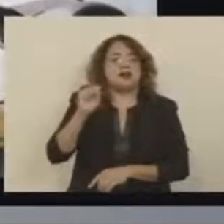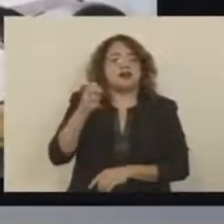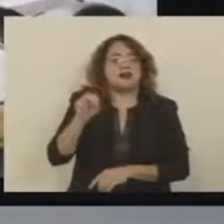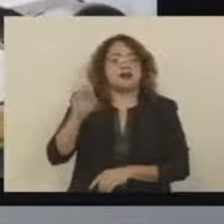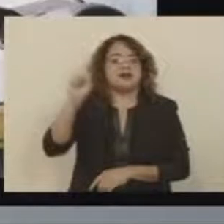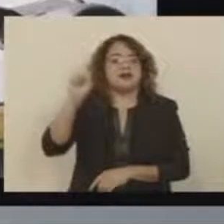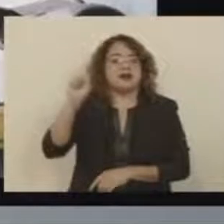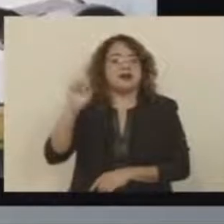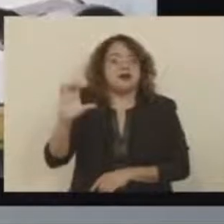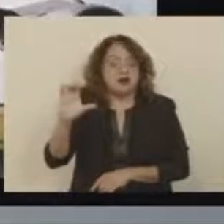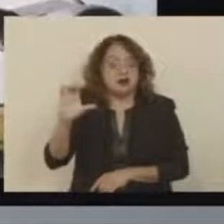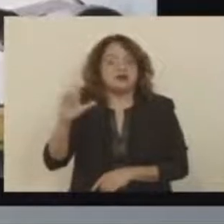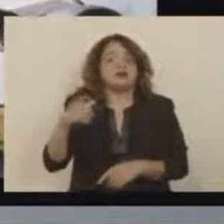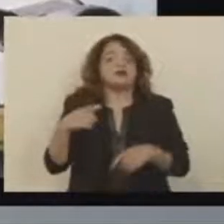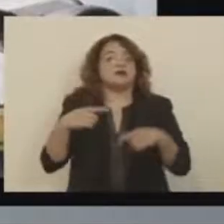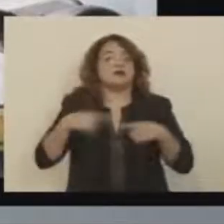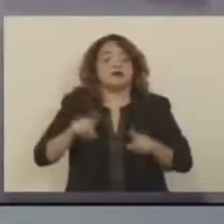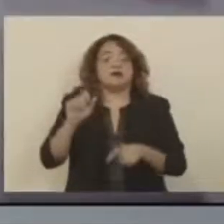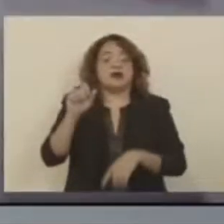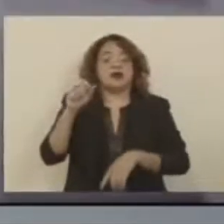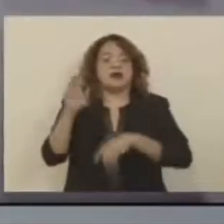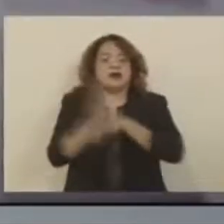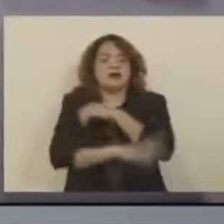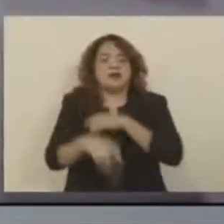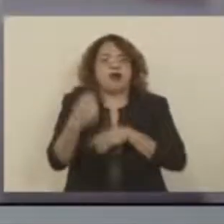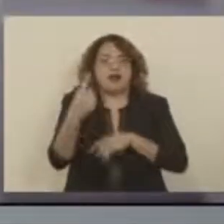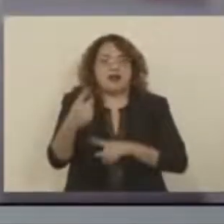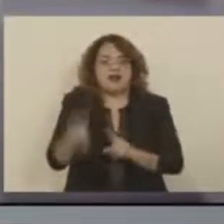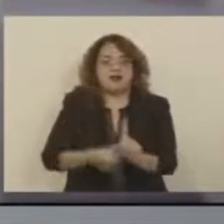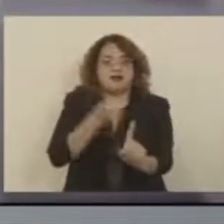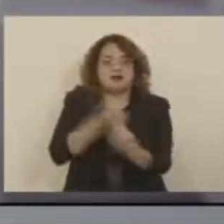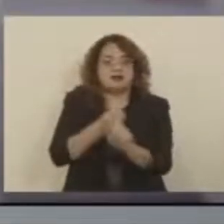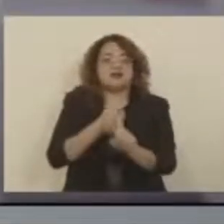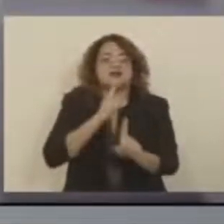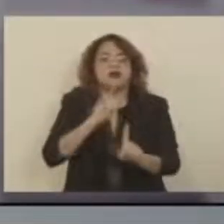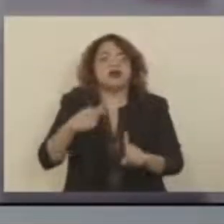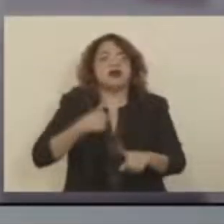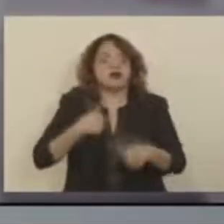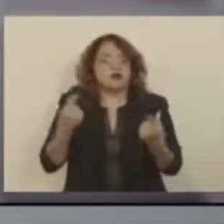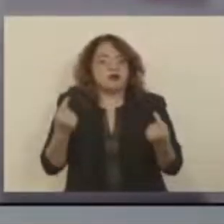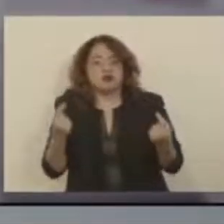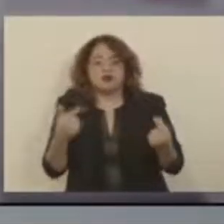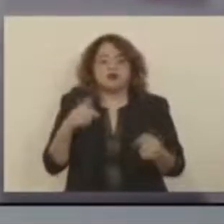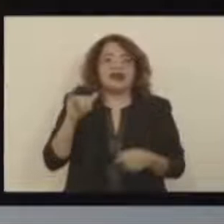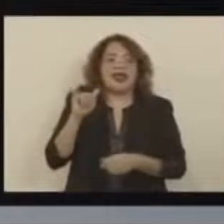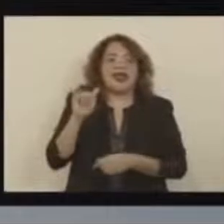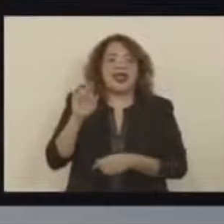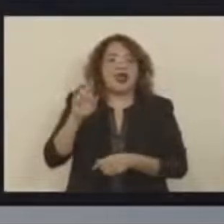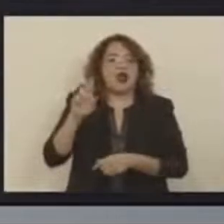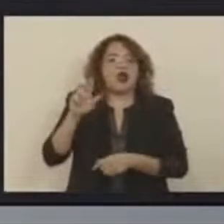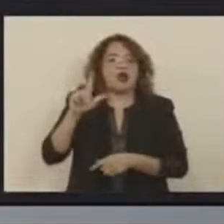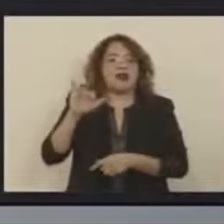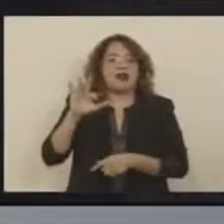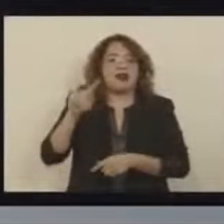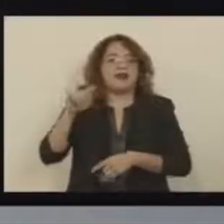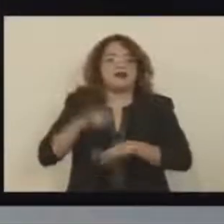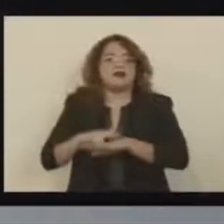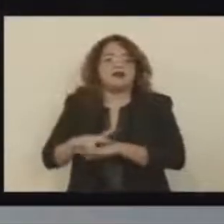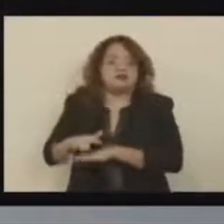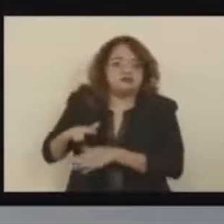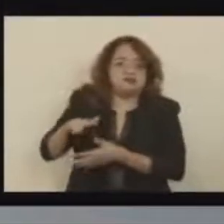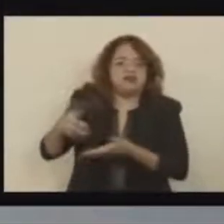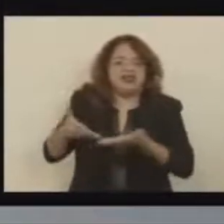And while there, September 11th hit, and I ended up flying a lot of the initial combat airlift operations into